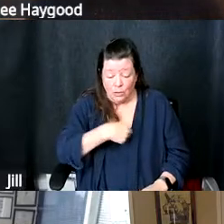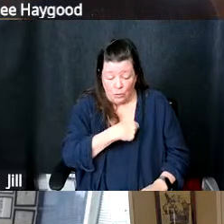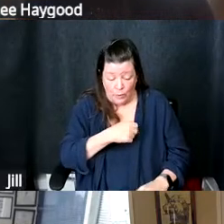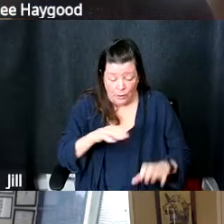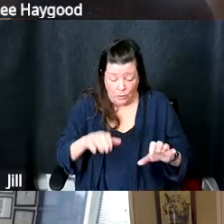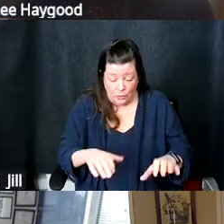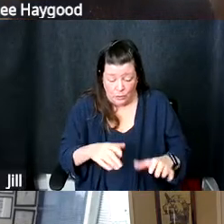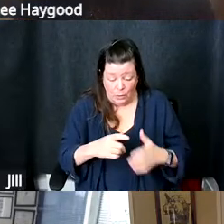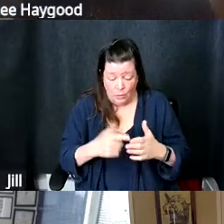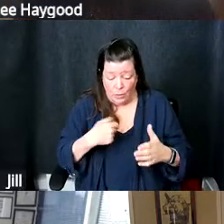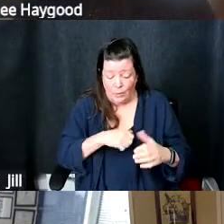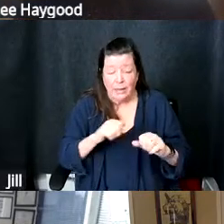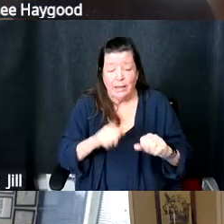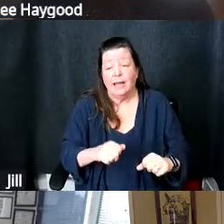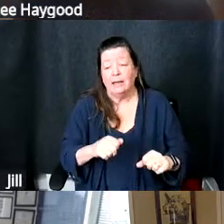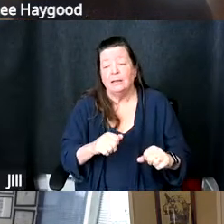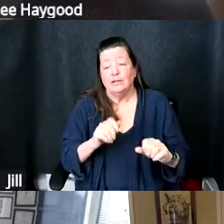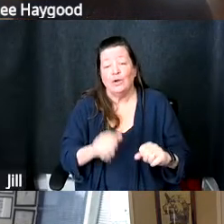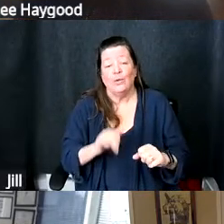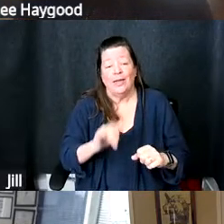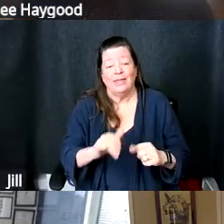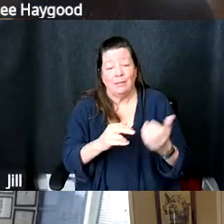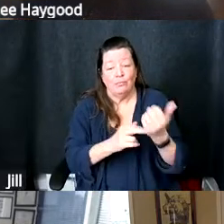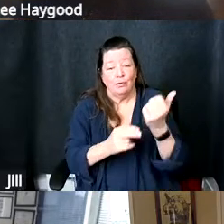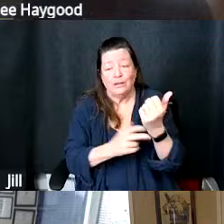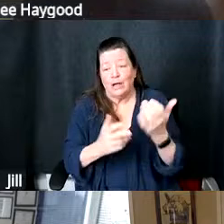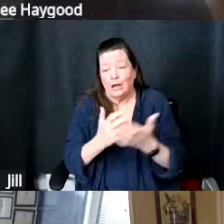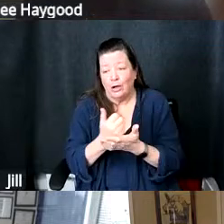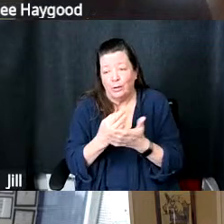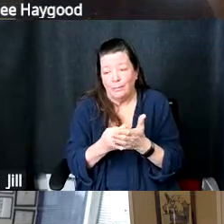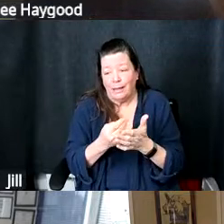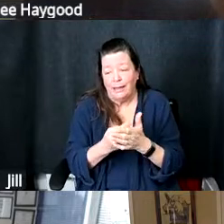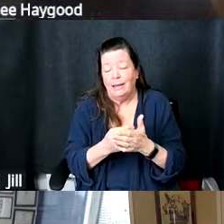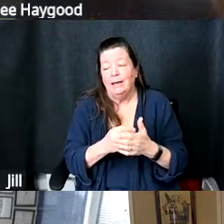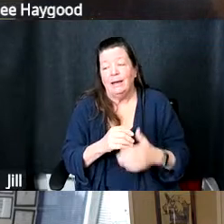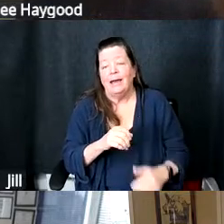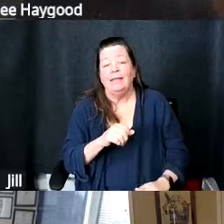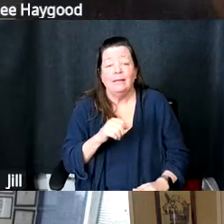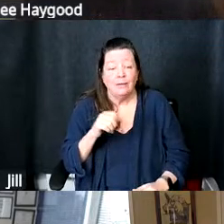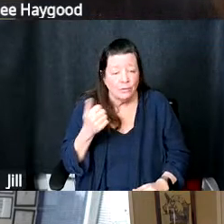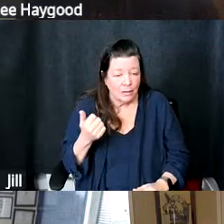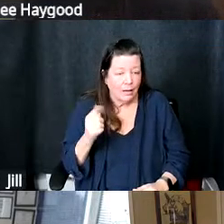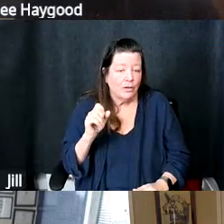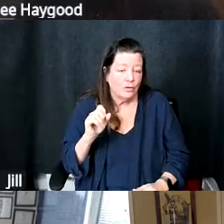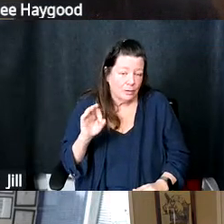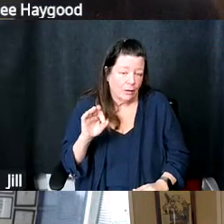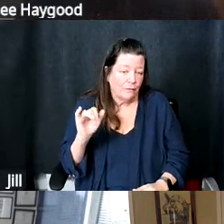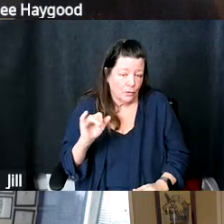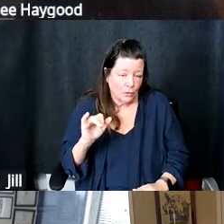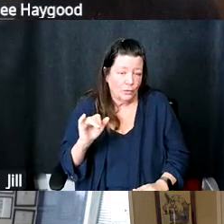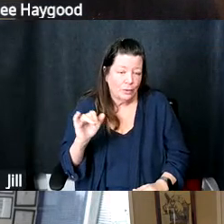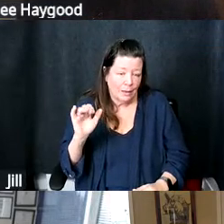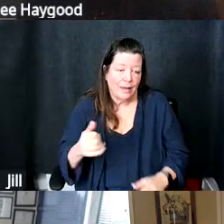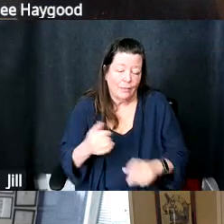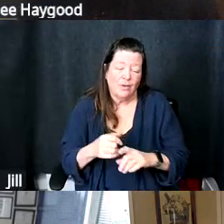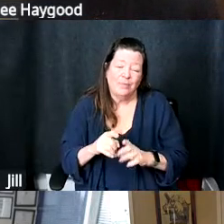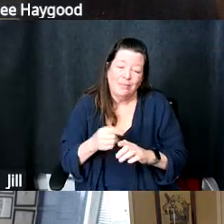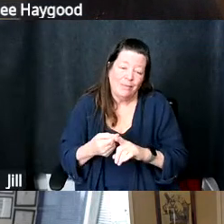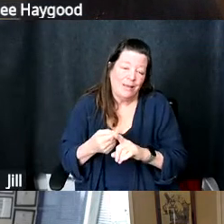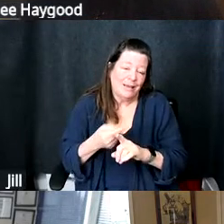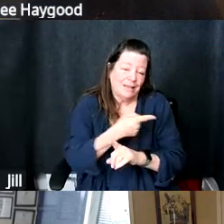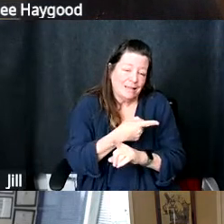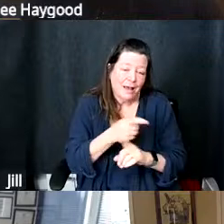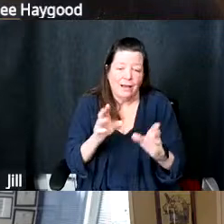to churn money, basically. And then there's other stuff, and that would probably be a side conversation as opposed to a